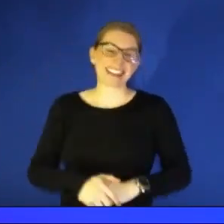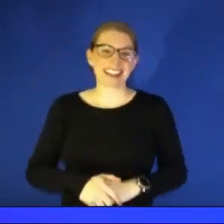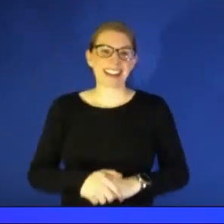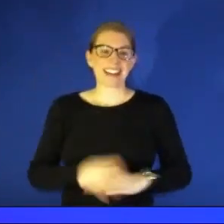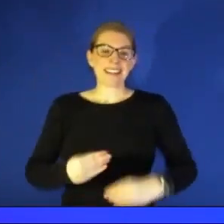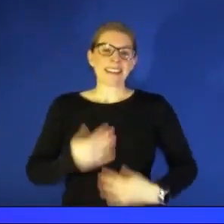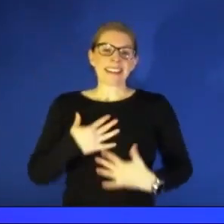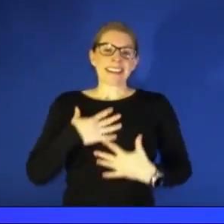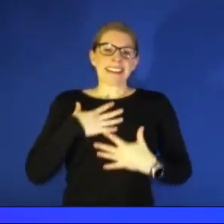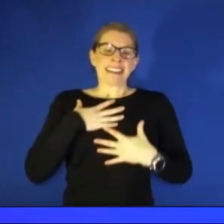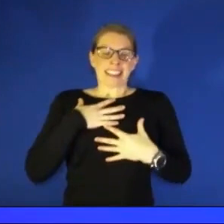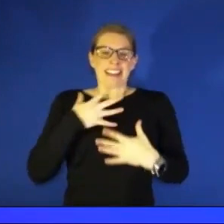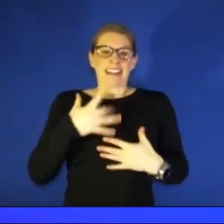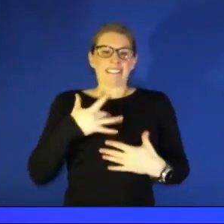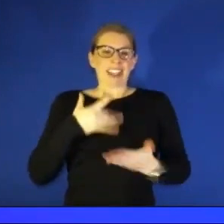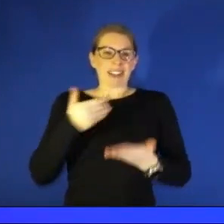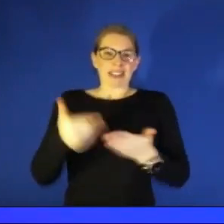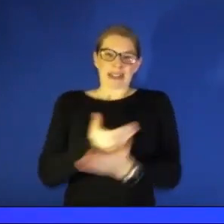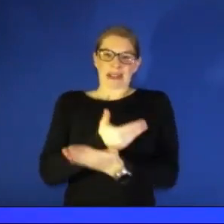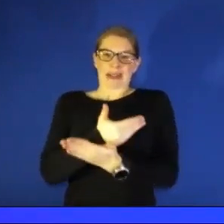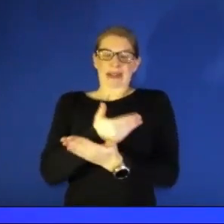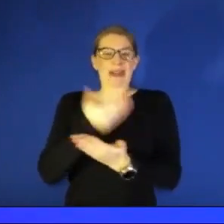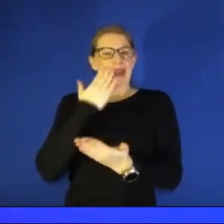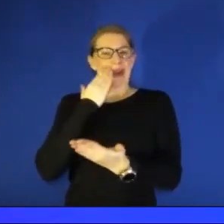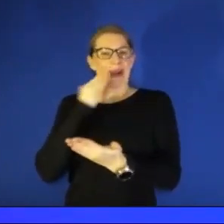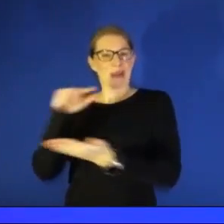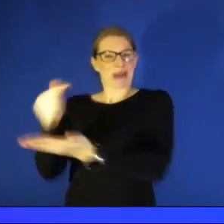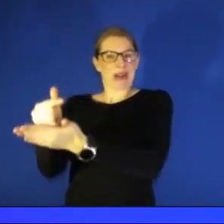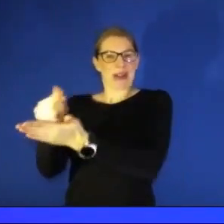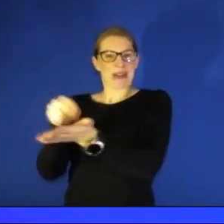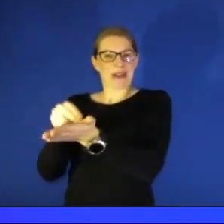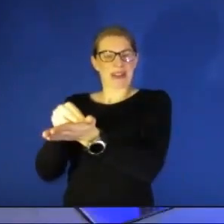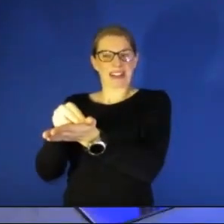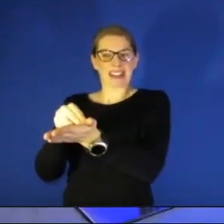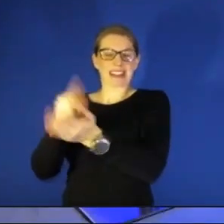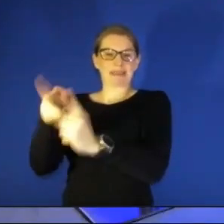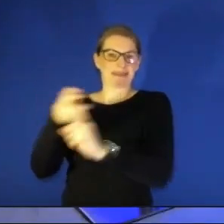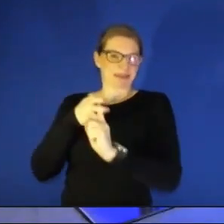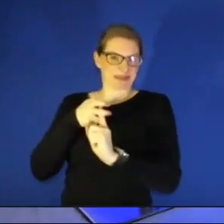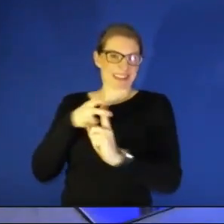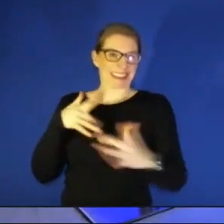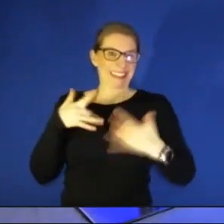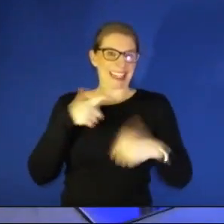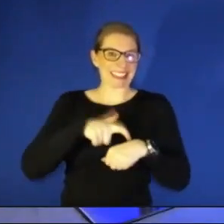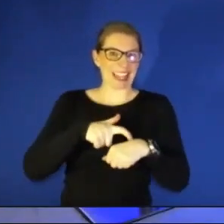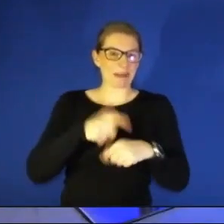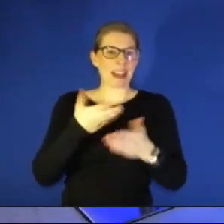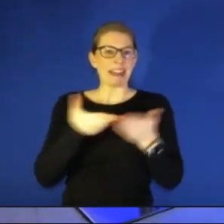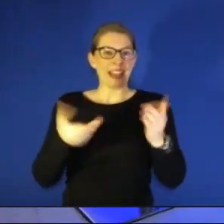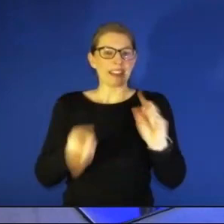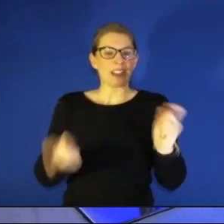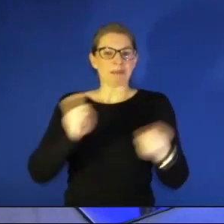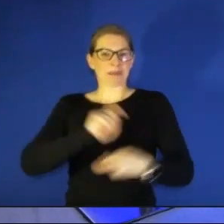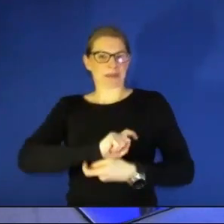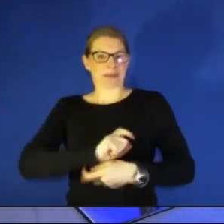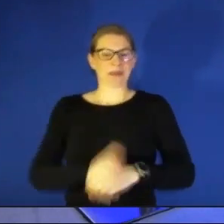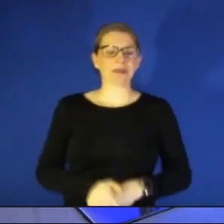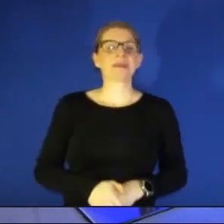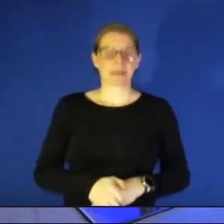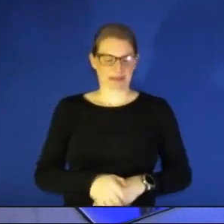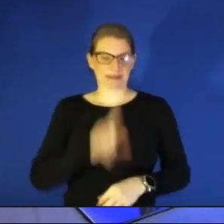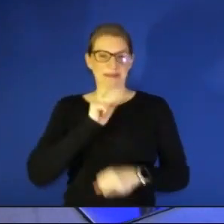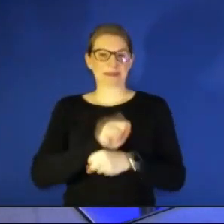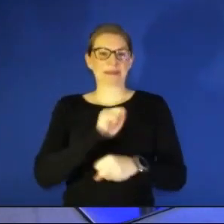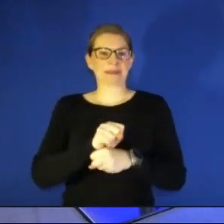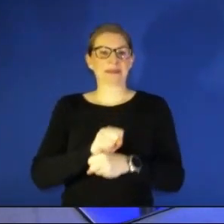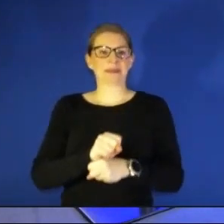of getting the graduate nurses, and so it's a really exciting time Definitely, for us. things are turning over. Absolutely. Truly. Okay, Rachel, I want to get with you in